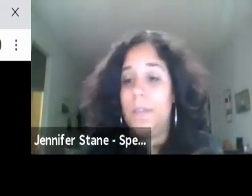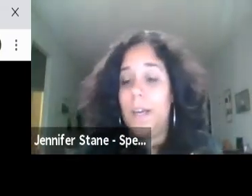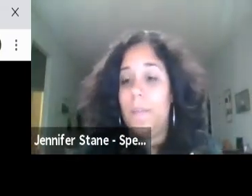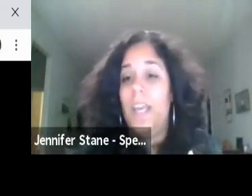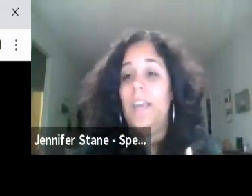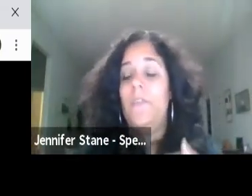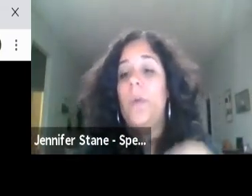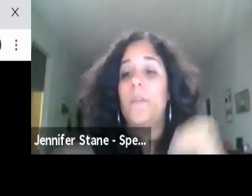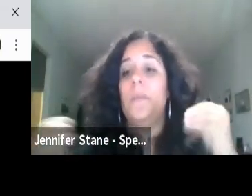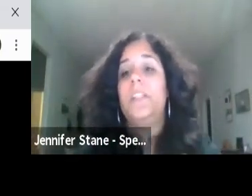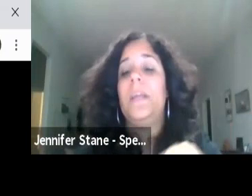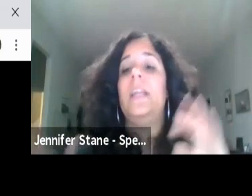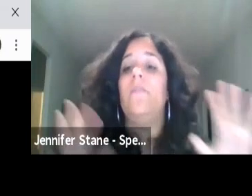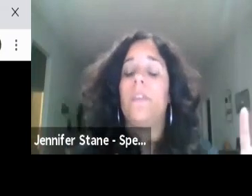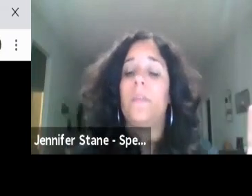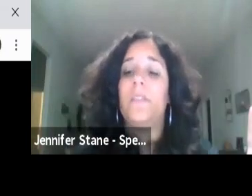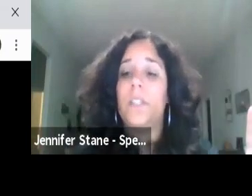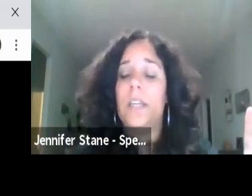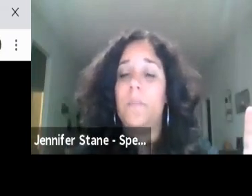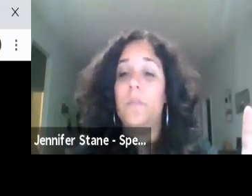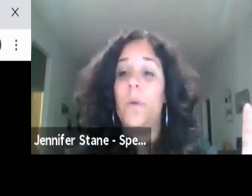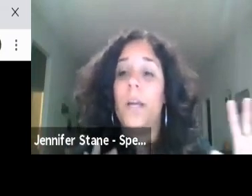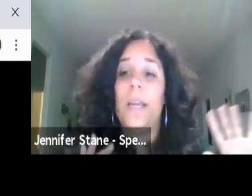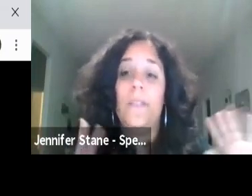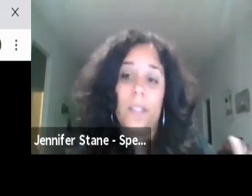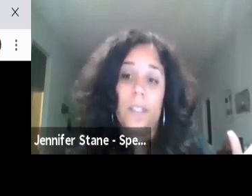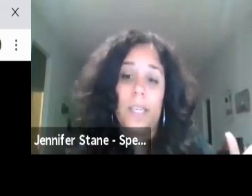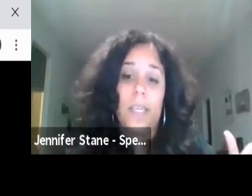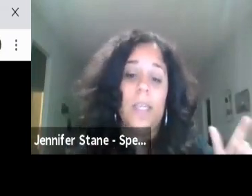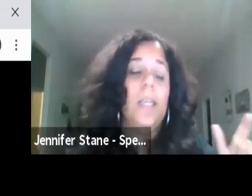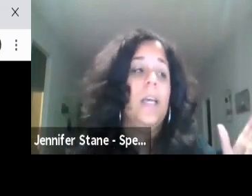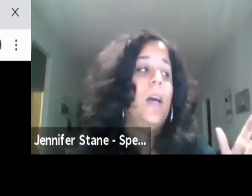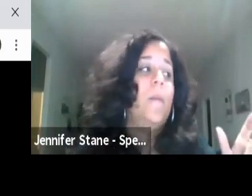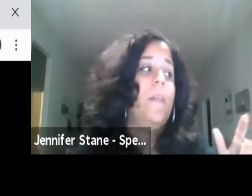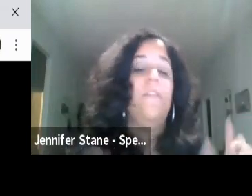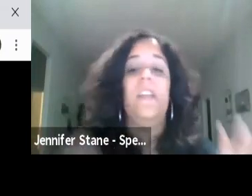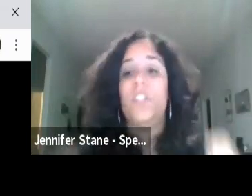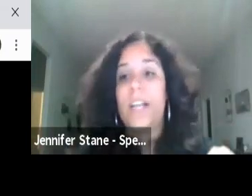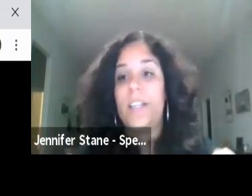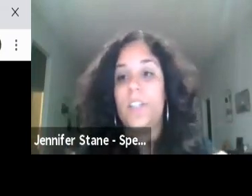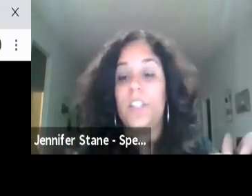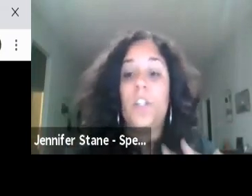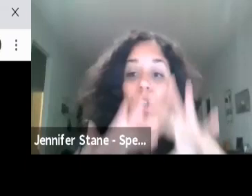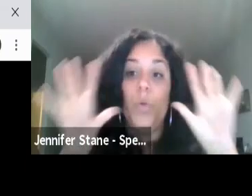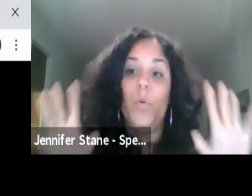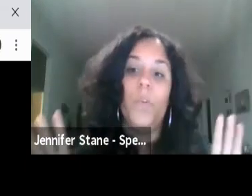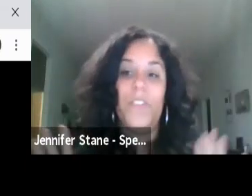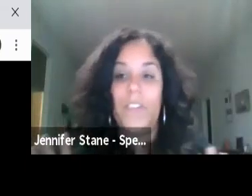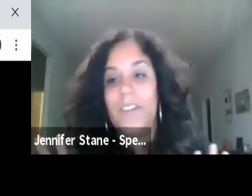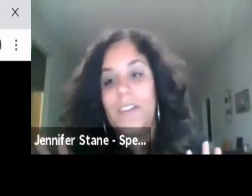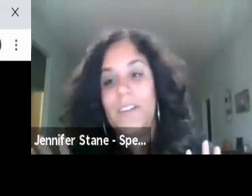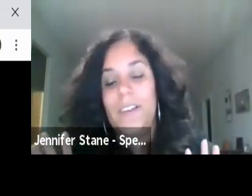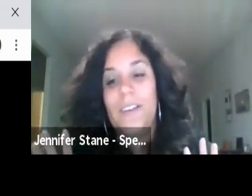challenge. If you ever participated in Fit Families, Fit Teams previously, the fitness challenge is the